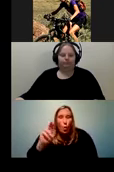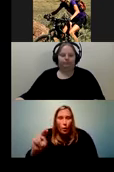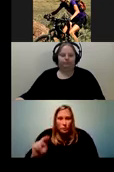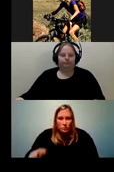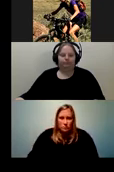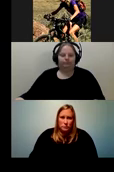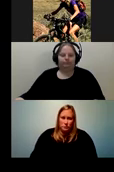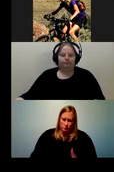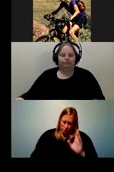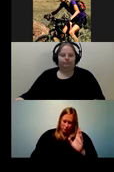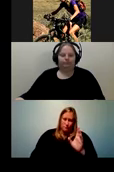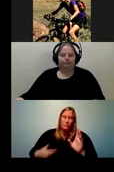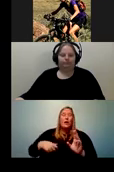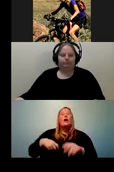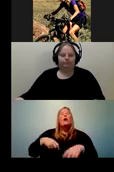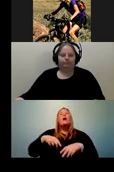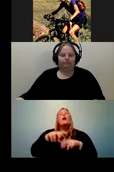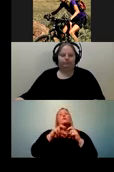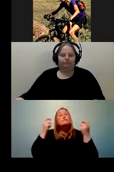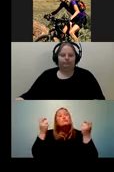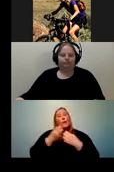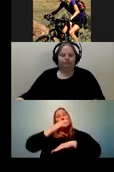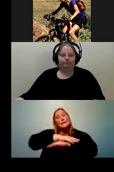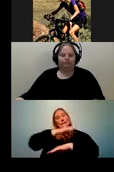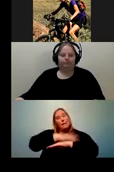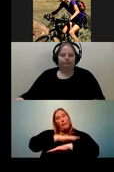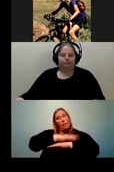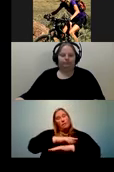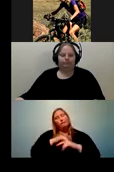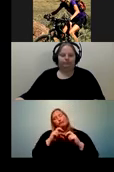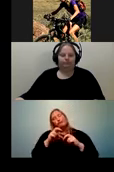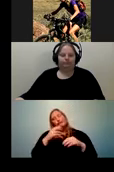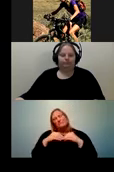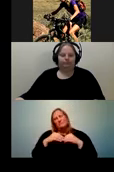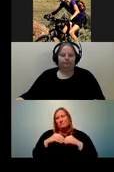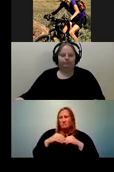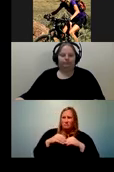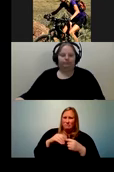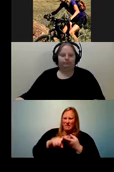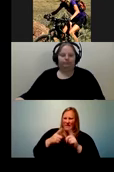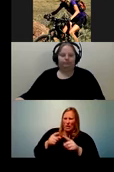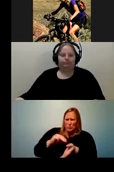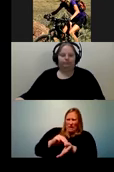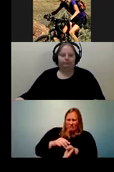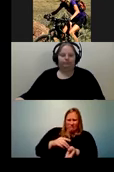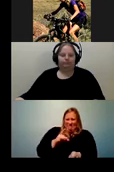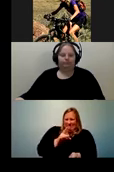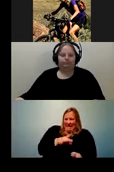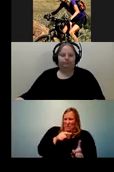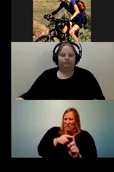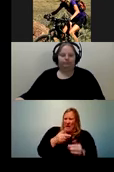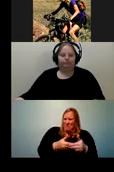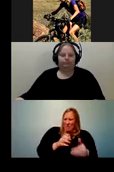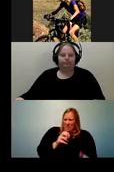sitting at the table, a friend of mine who's a doctor, I said, God, I can't stand baby corn. I don't even understand what it is. I don't think